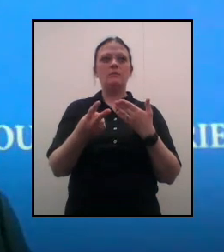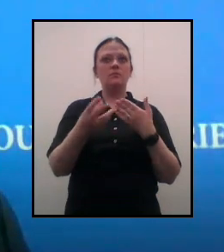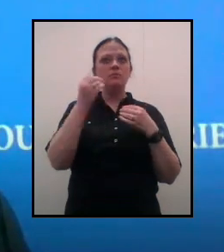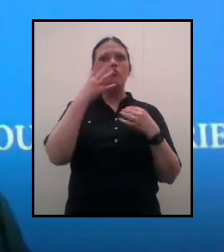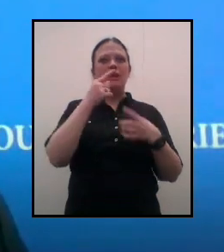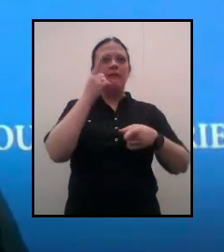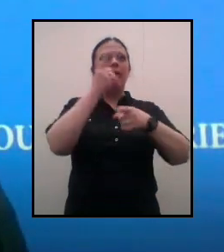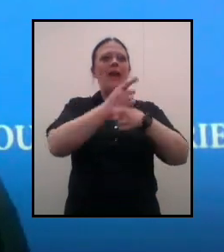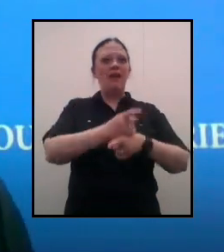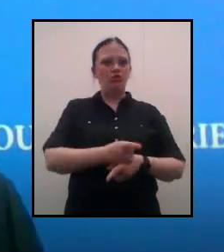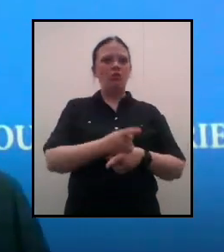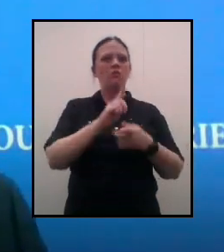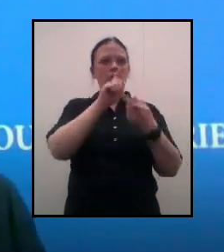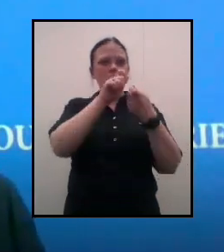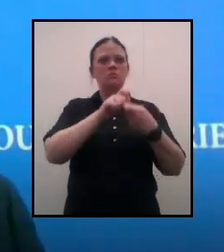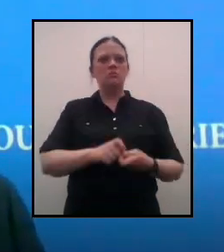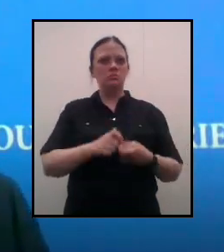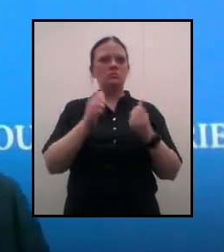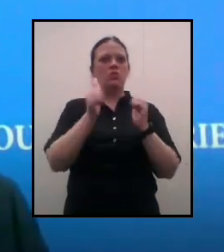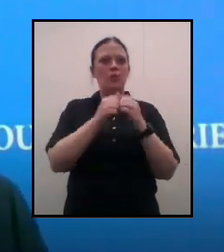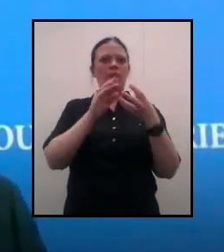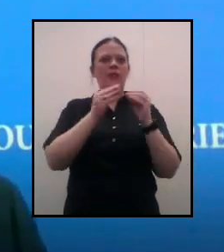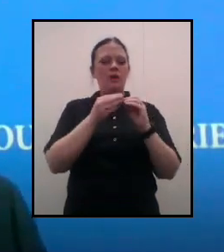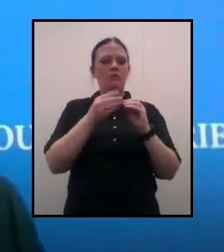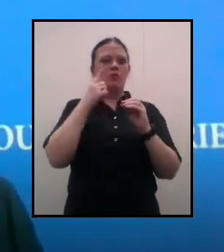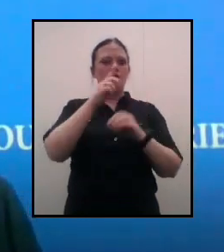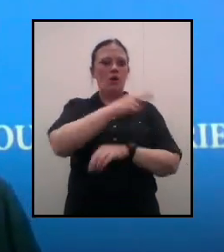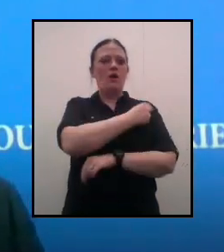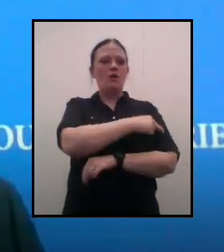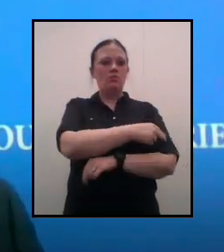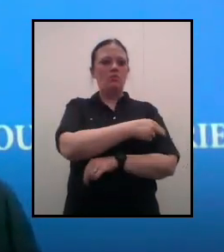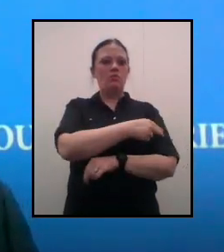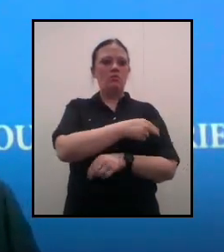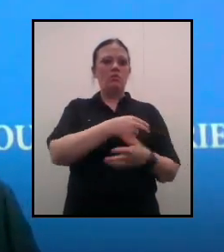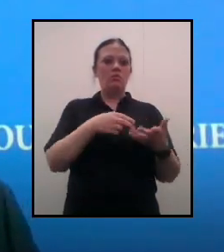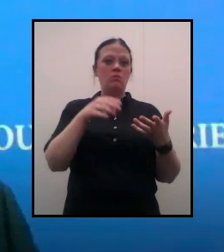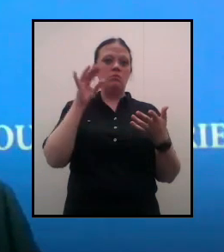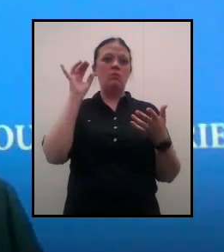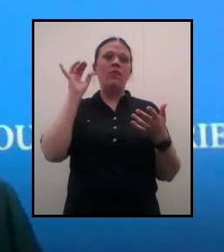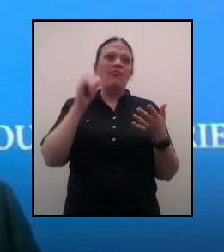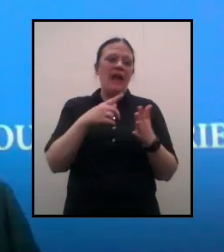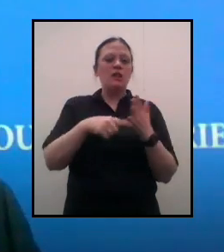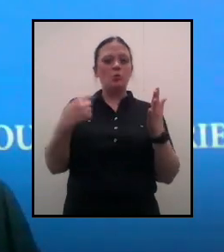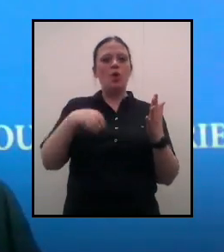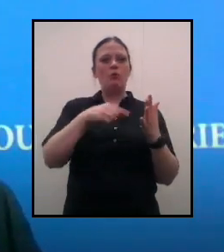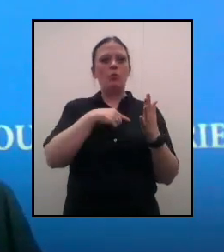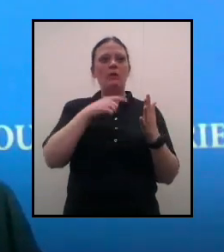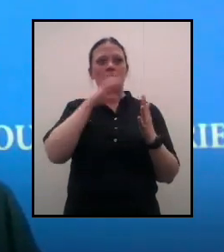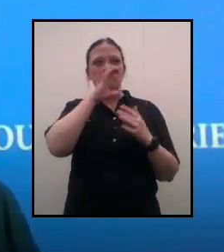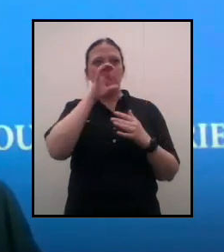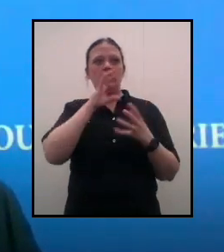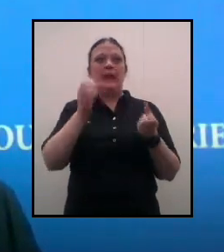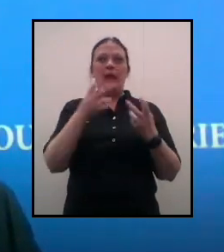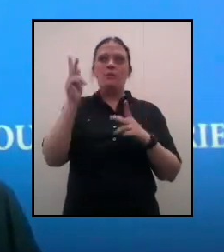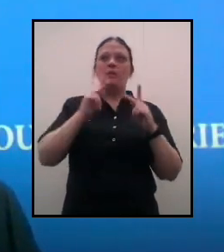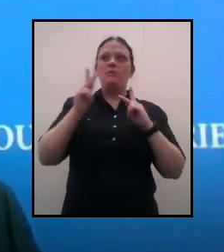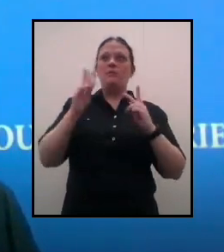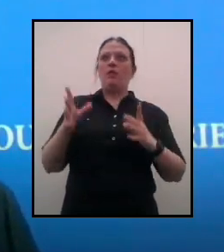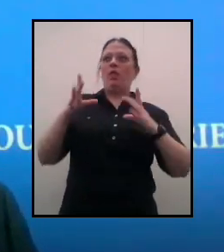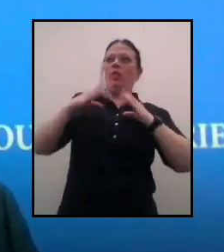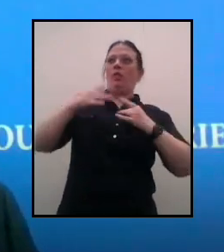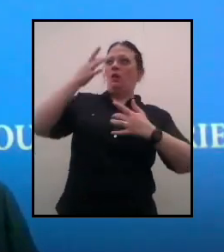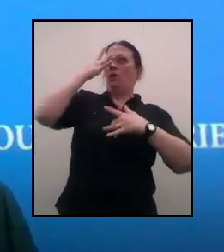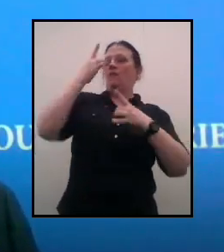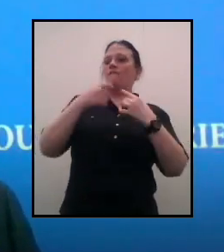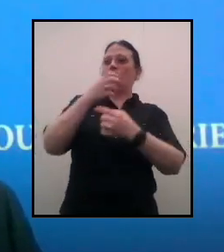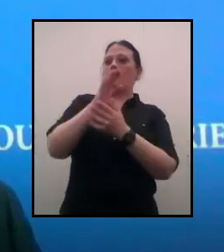accurate with regards to the numbers of hospitalizations. And that's what his modeling primarily looks at, is the amount of people who are contracting in the community and then needing to